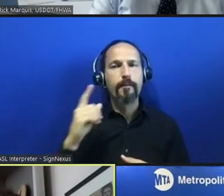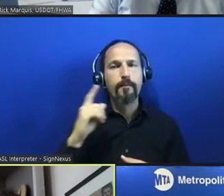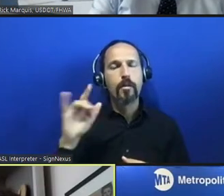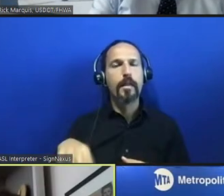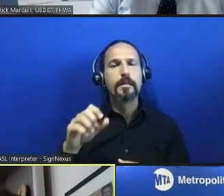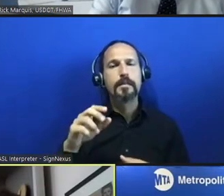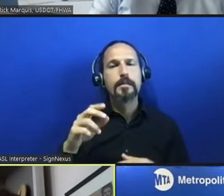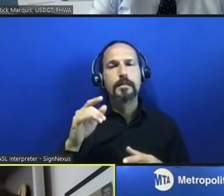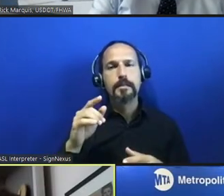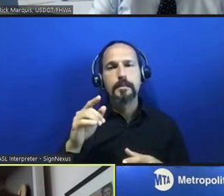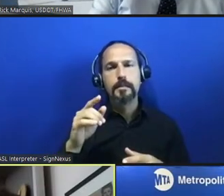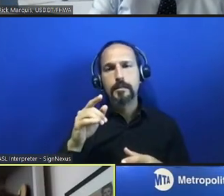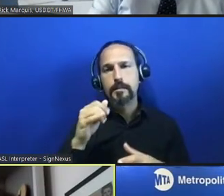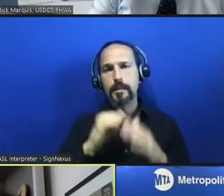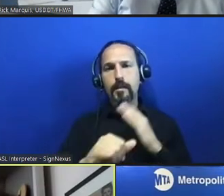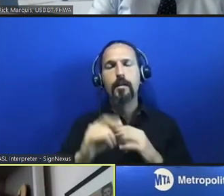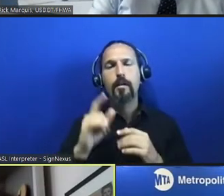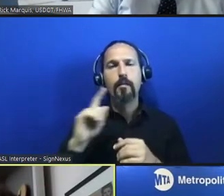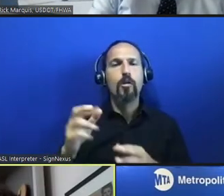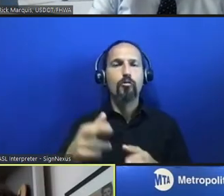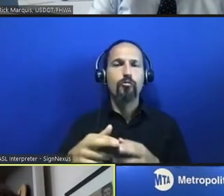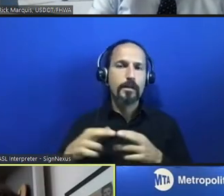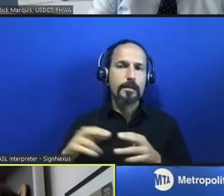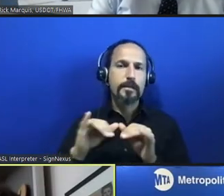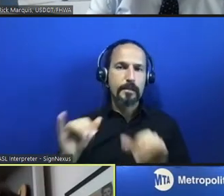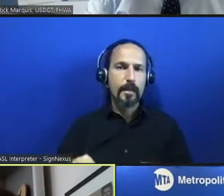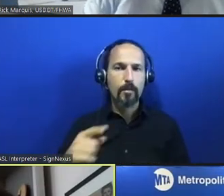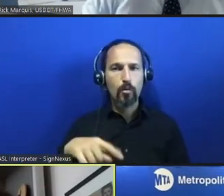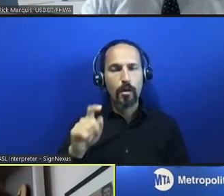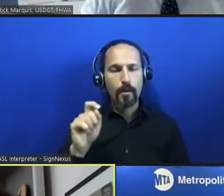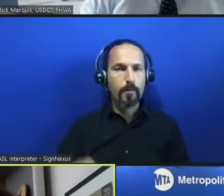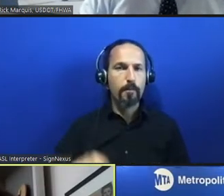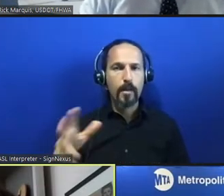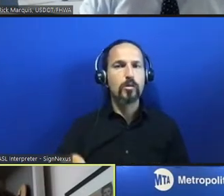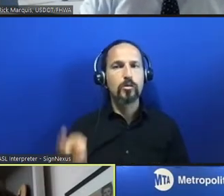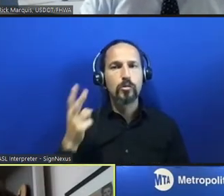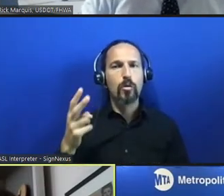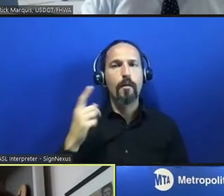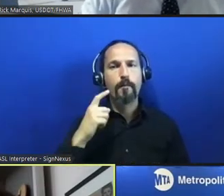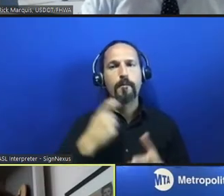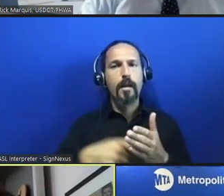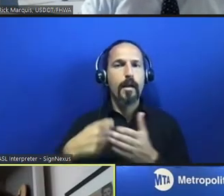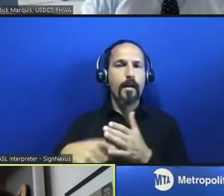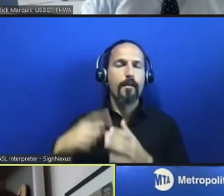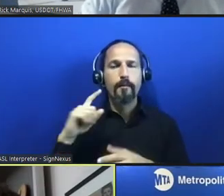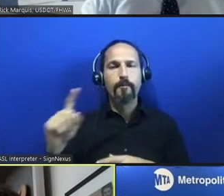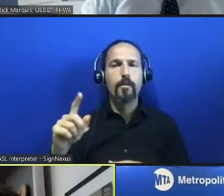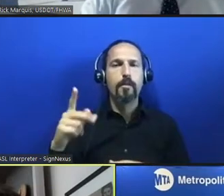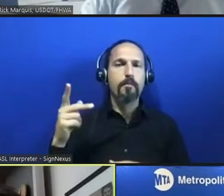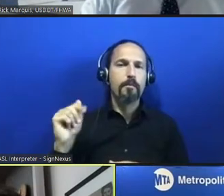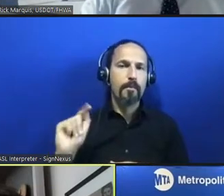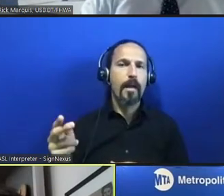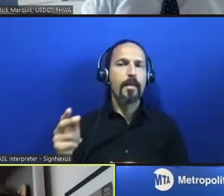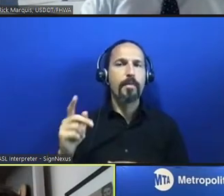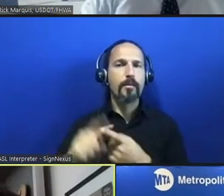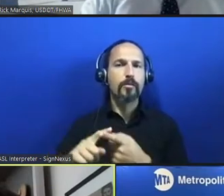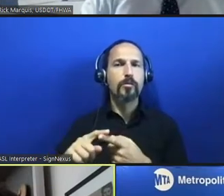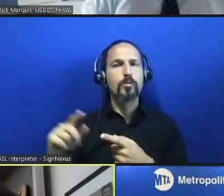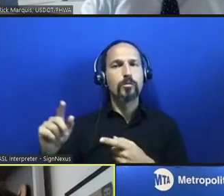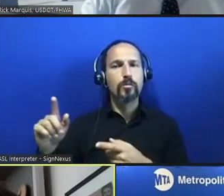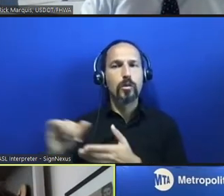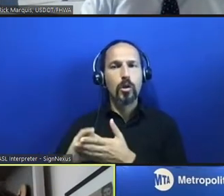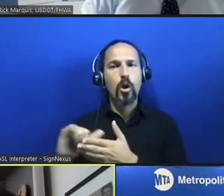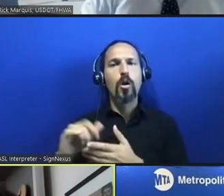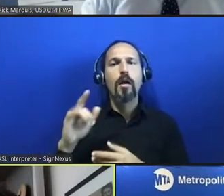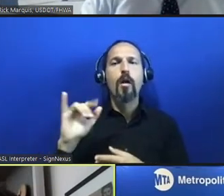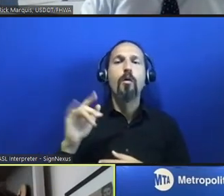subway system and the balkanized regional transit system for example we must pay two fares from past to New York City Transit here in New Jersey there's also the